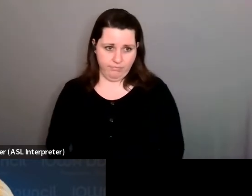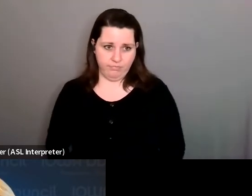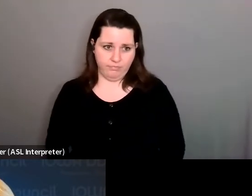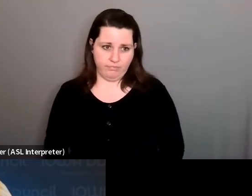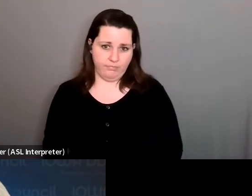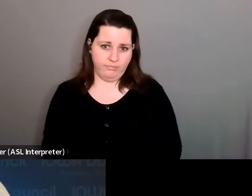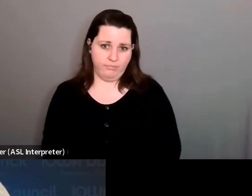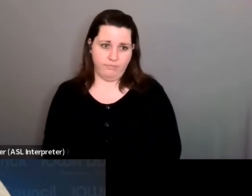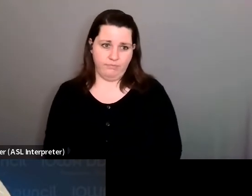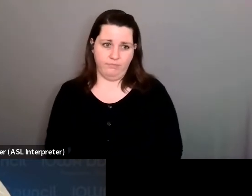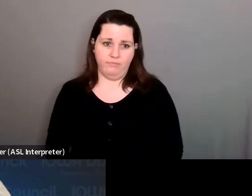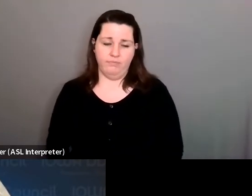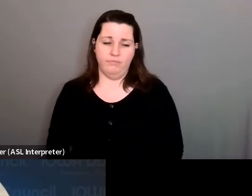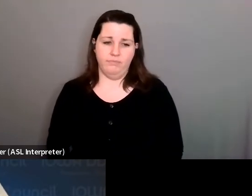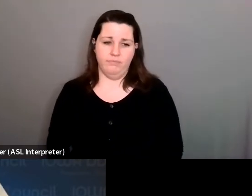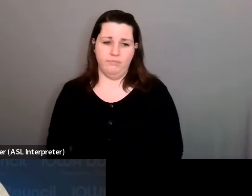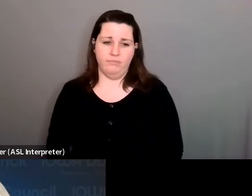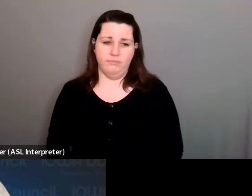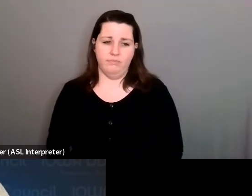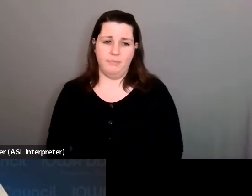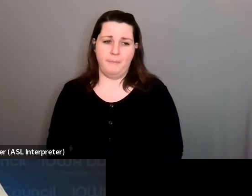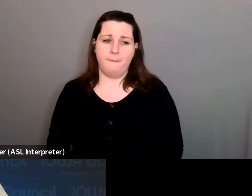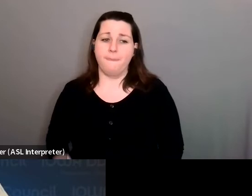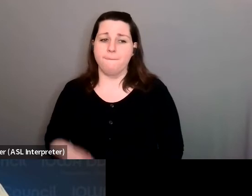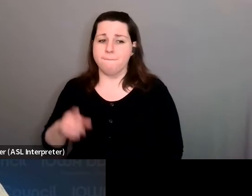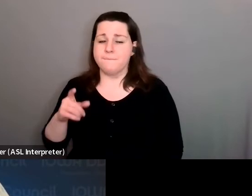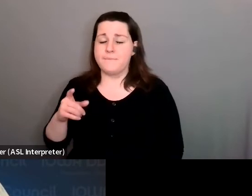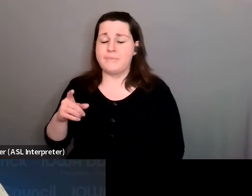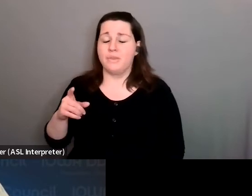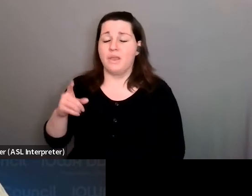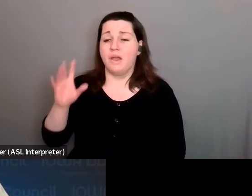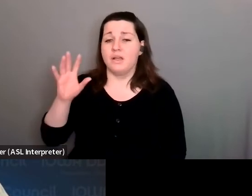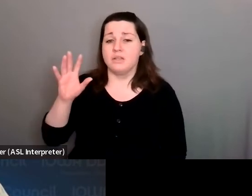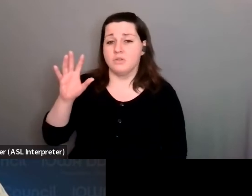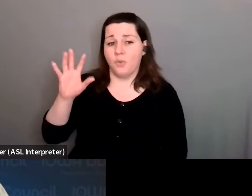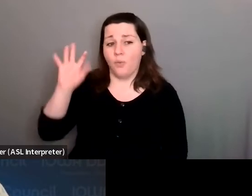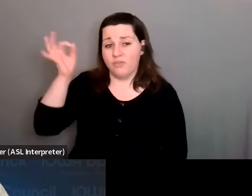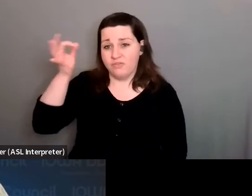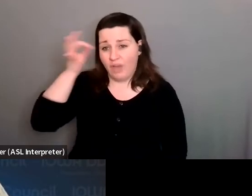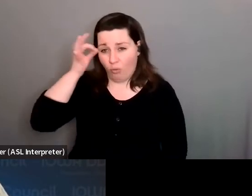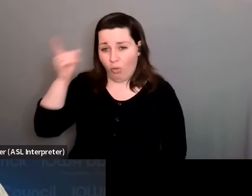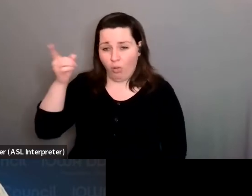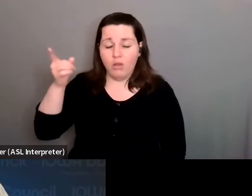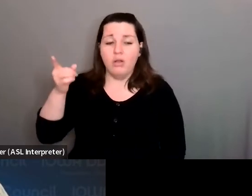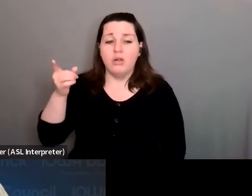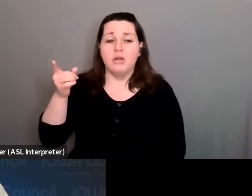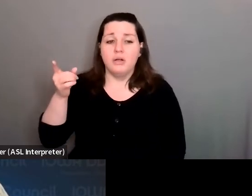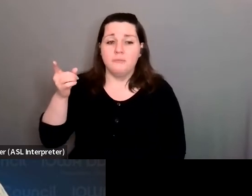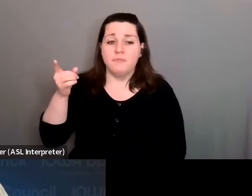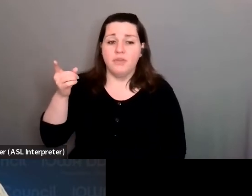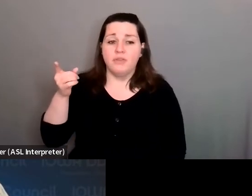The great thing and again, this comes from the federal the standpoint, but one of the great things they did was want